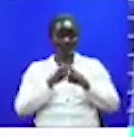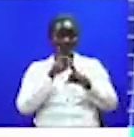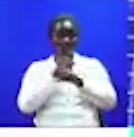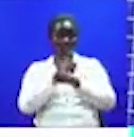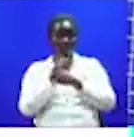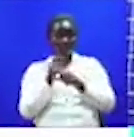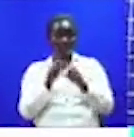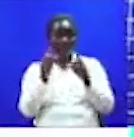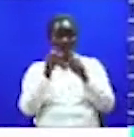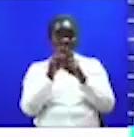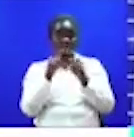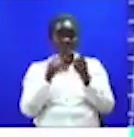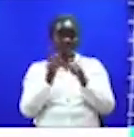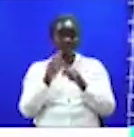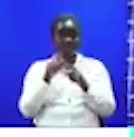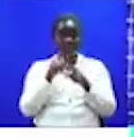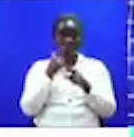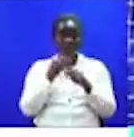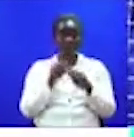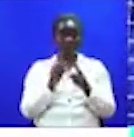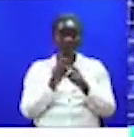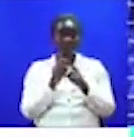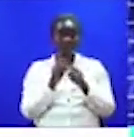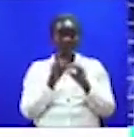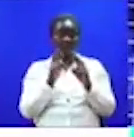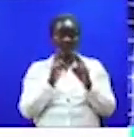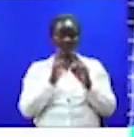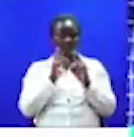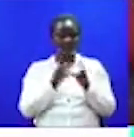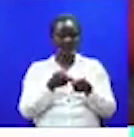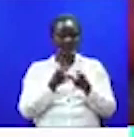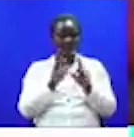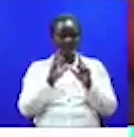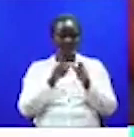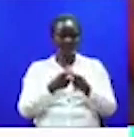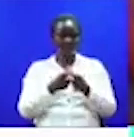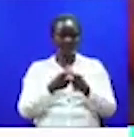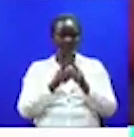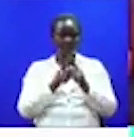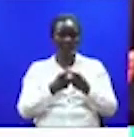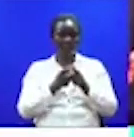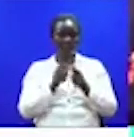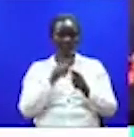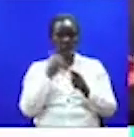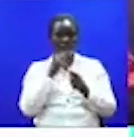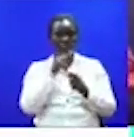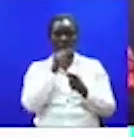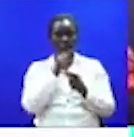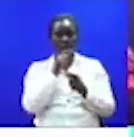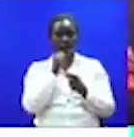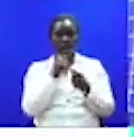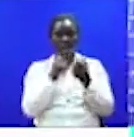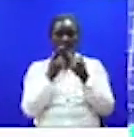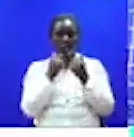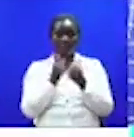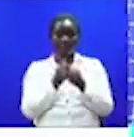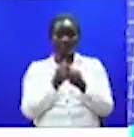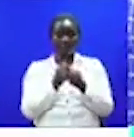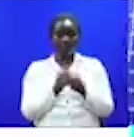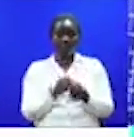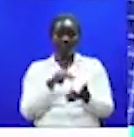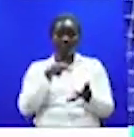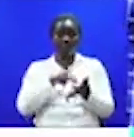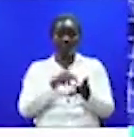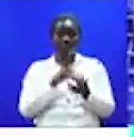yaiga especially amangana yo gutinda kirunse na abana abamura gusaba sacha wabere toko bate ibanyare gotenena for their